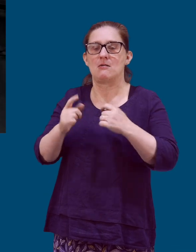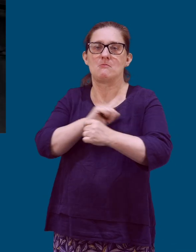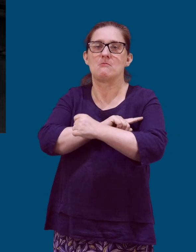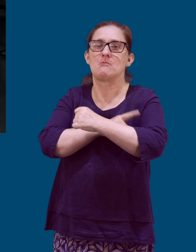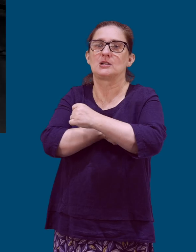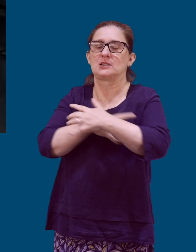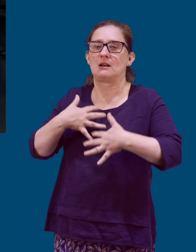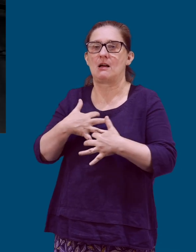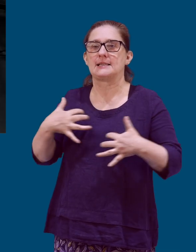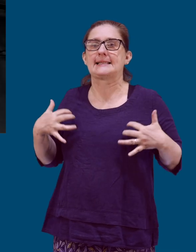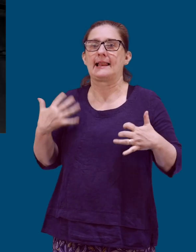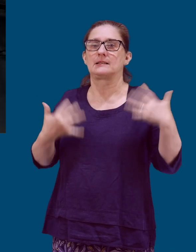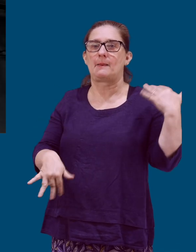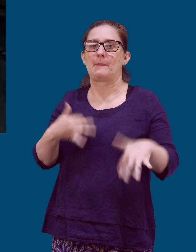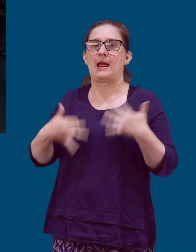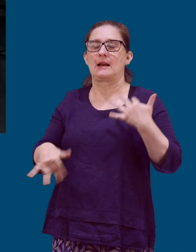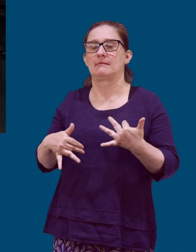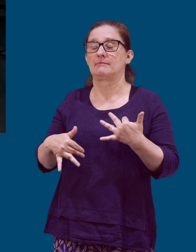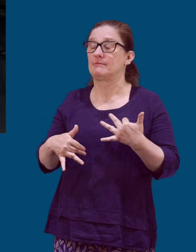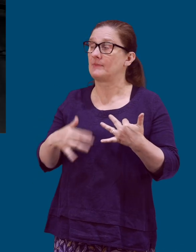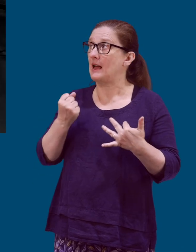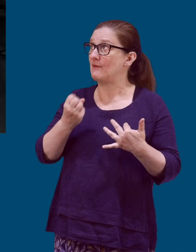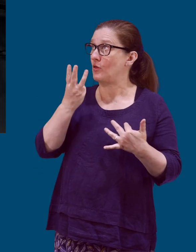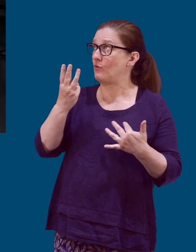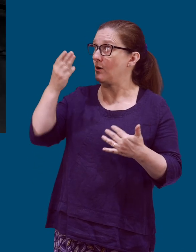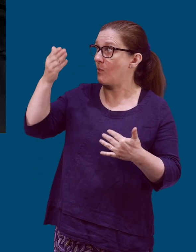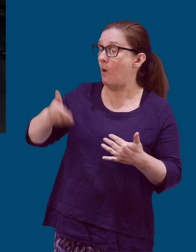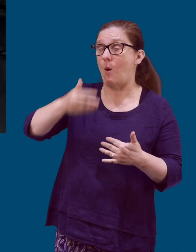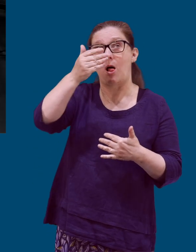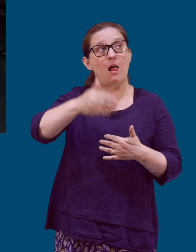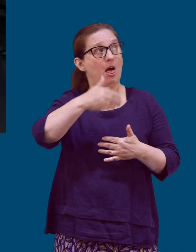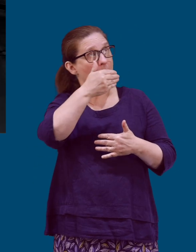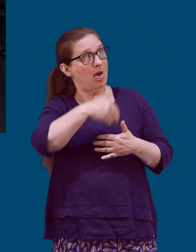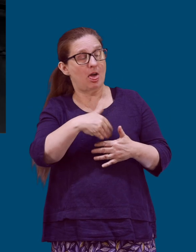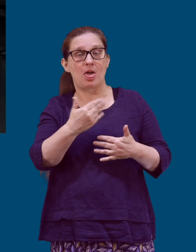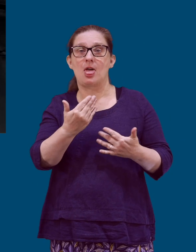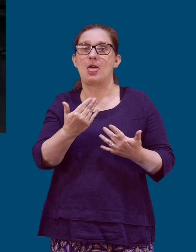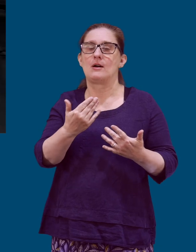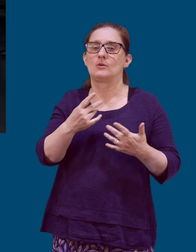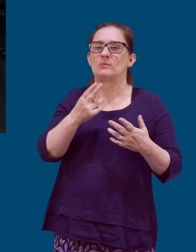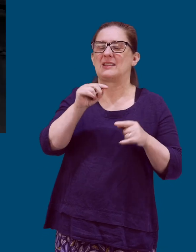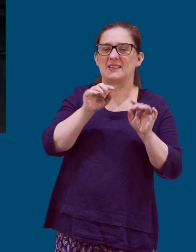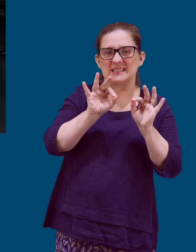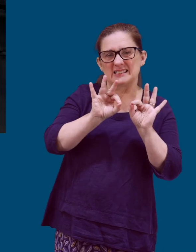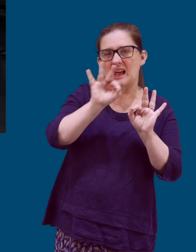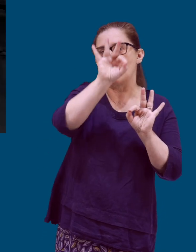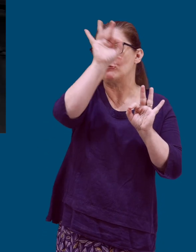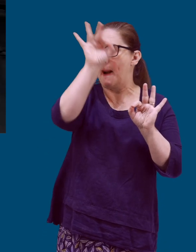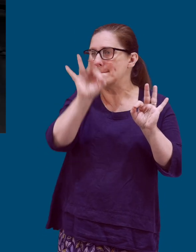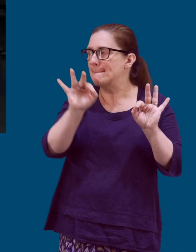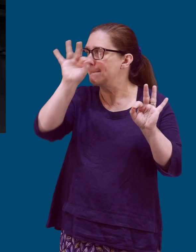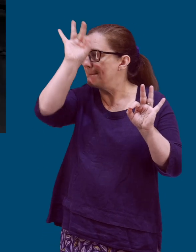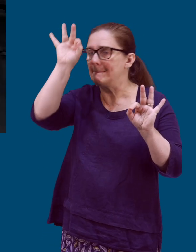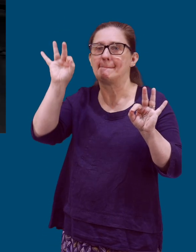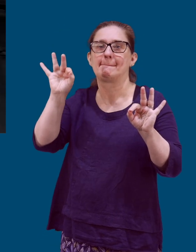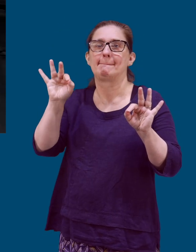From the entrance to the space, there are 3 white walls filled with diagrams. There are benches and beanbags in the room. The